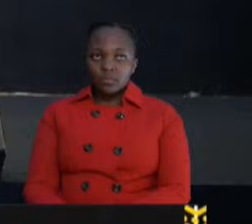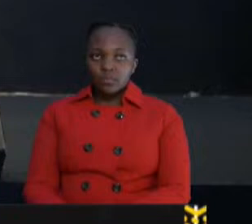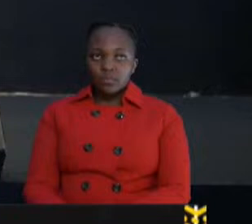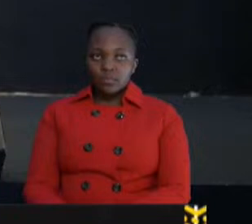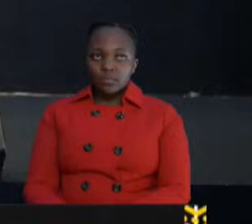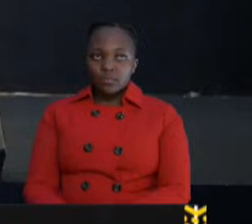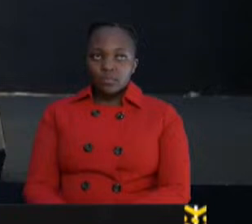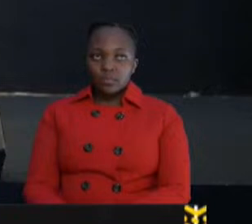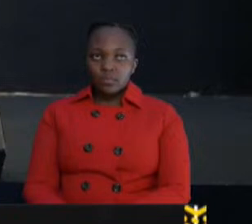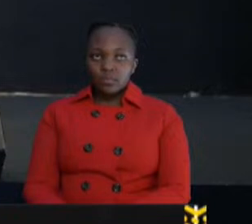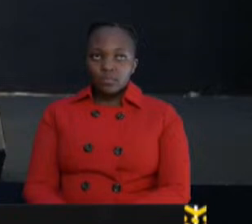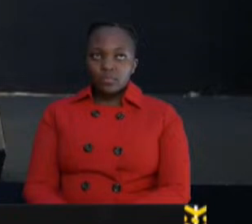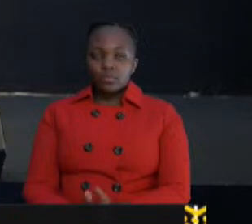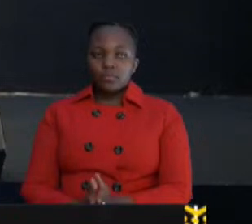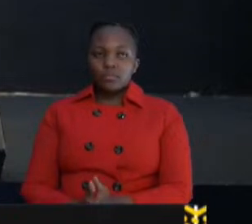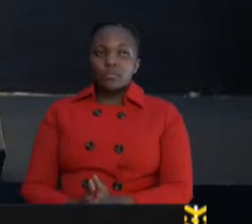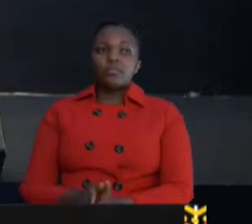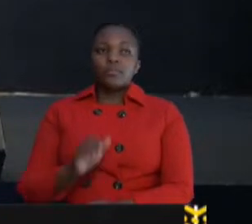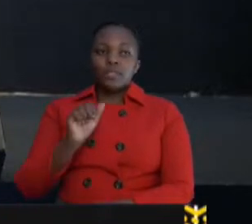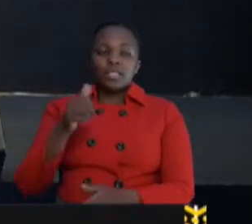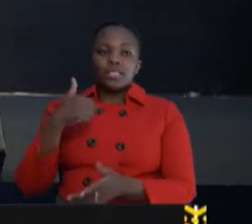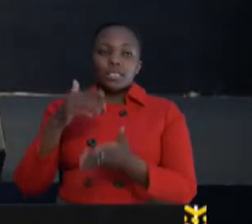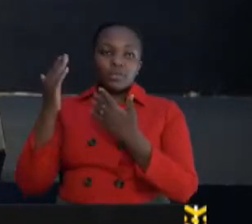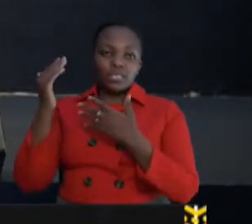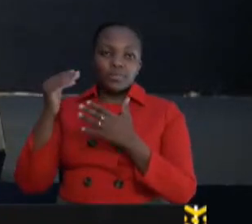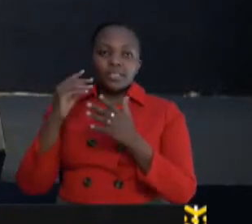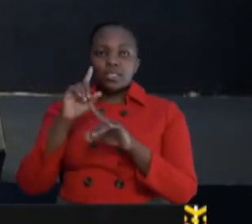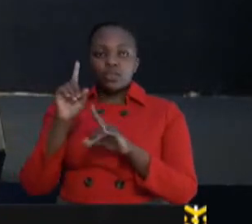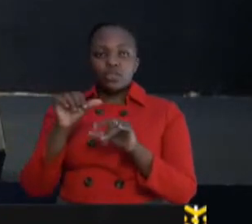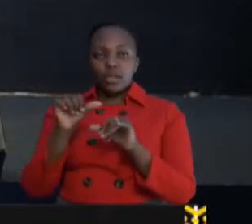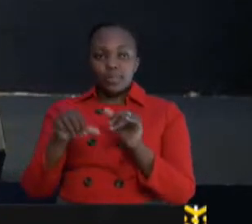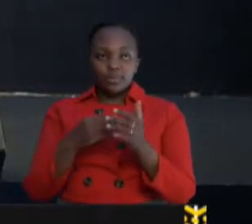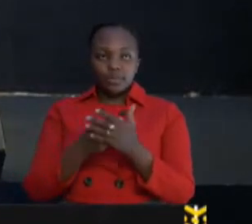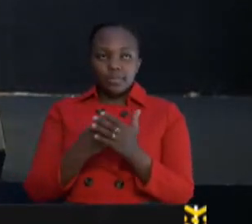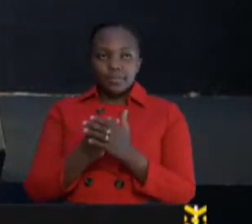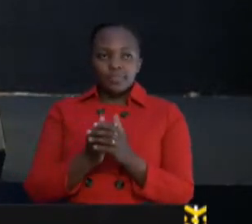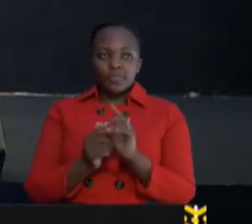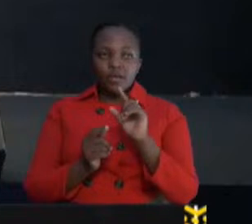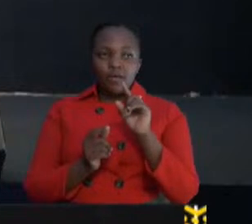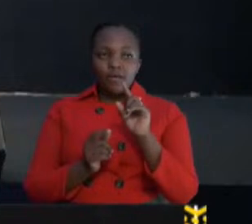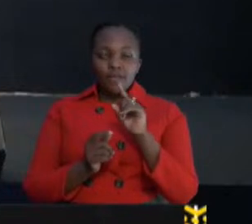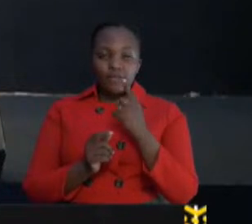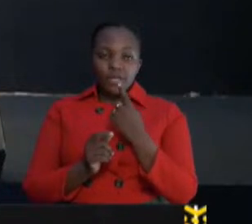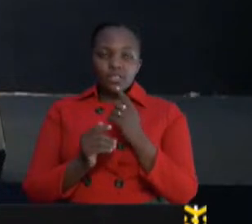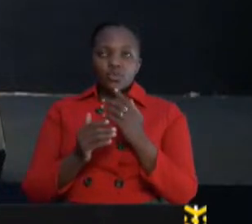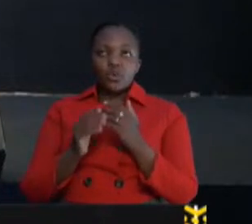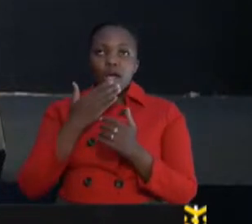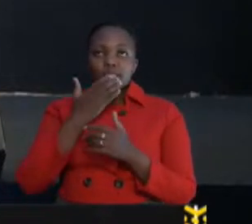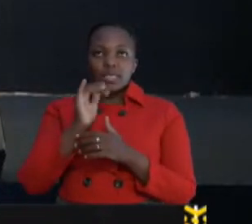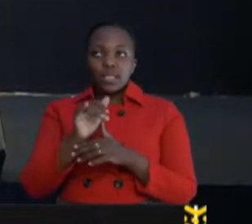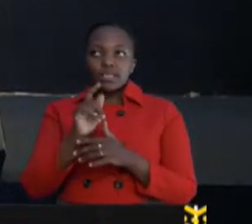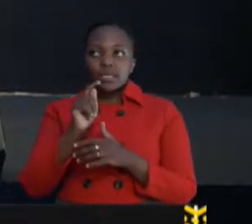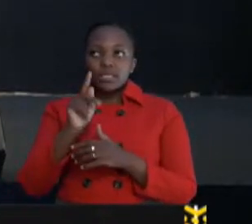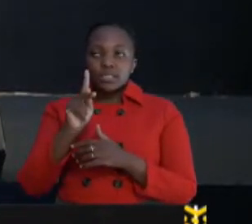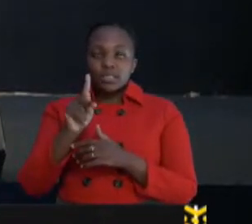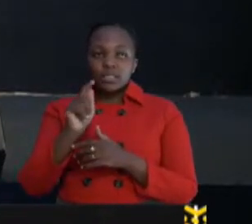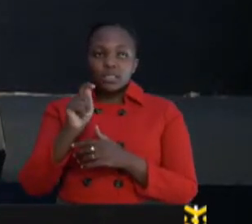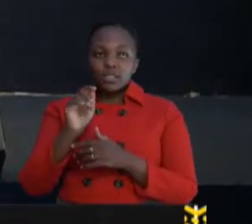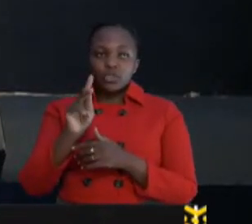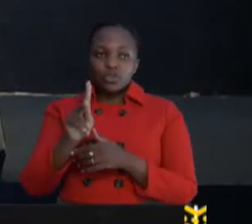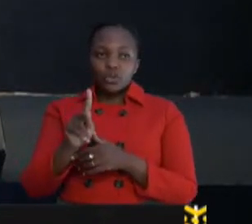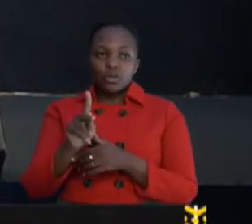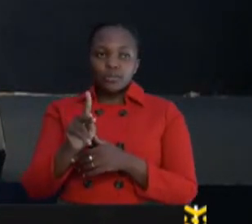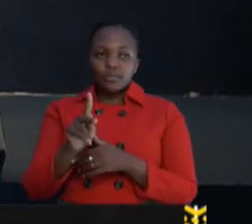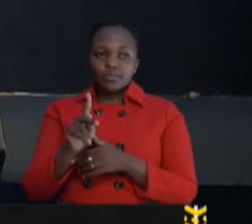Yes, we were anticipating the question on monetization. Firstly, to answer that question, TikTok is currently, like what